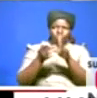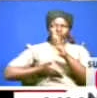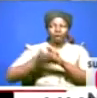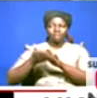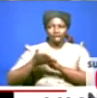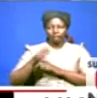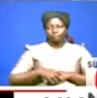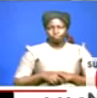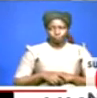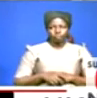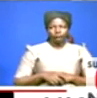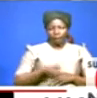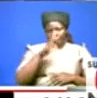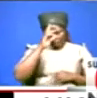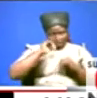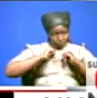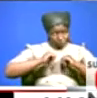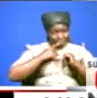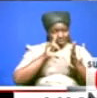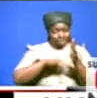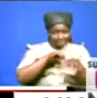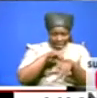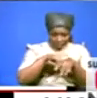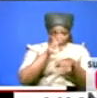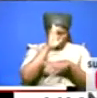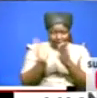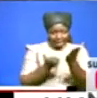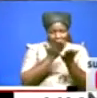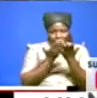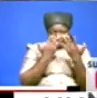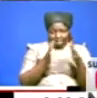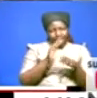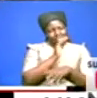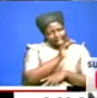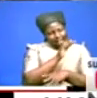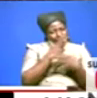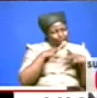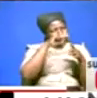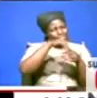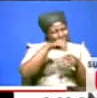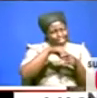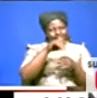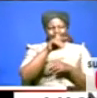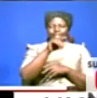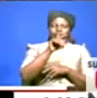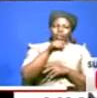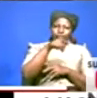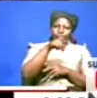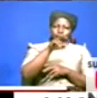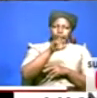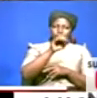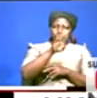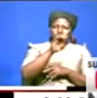Lumati, on arrival, police officers challenged occupants of a Toyota Probox to surrender, but they defied the